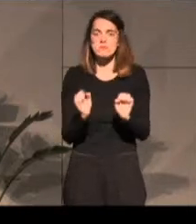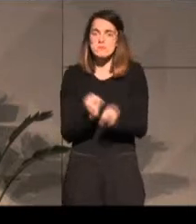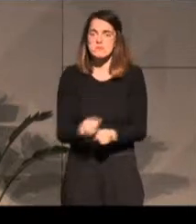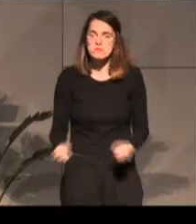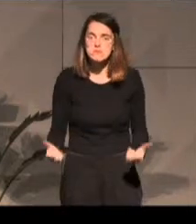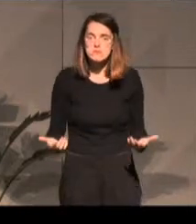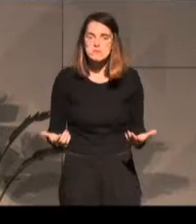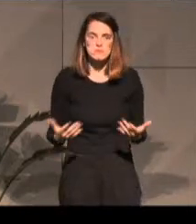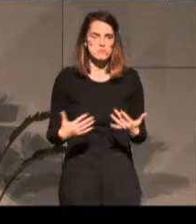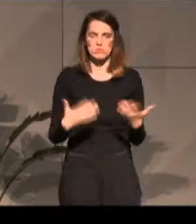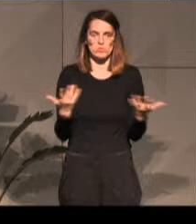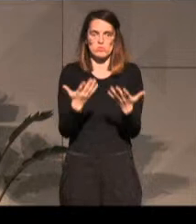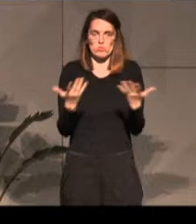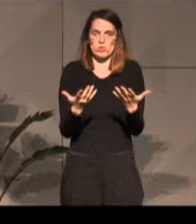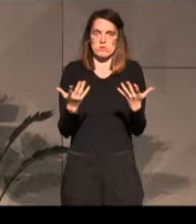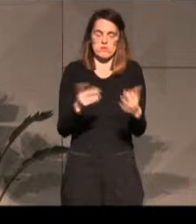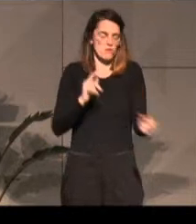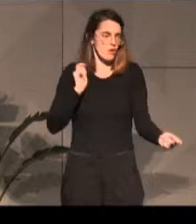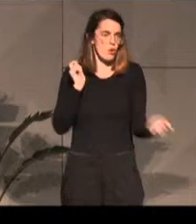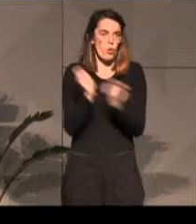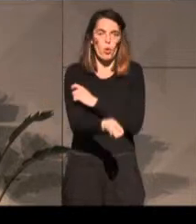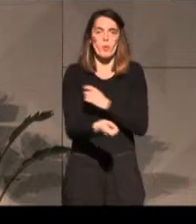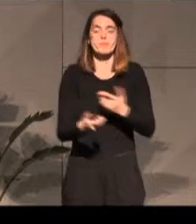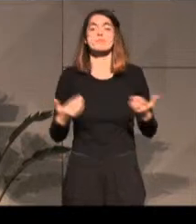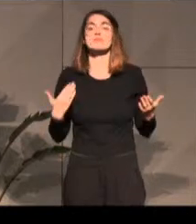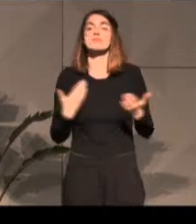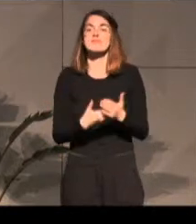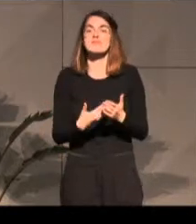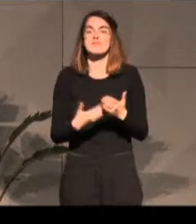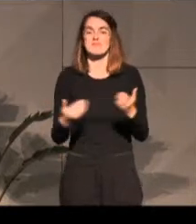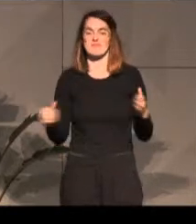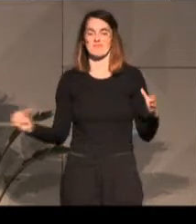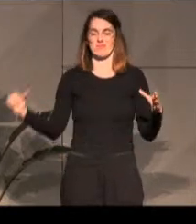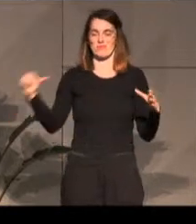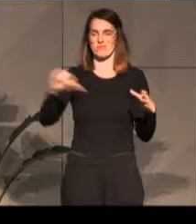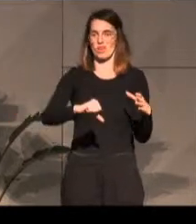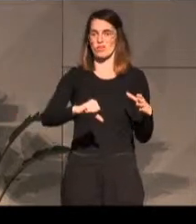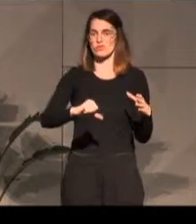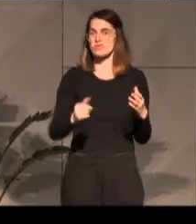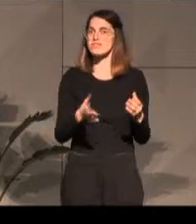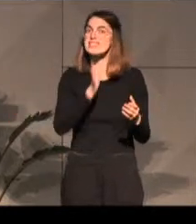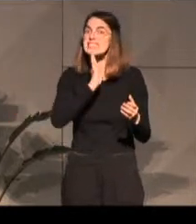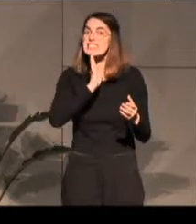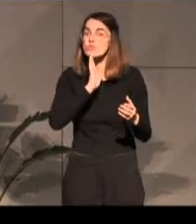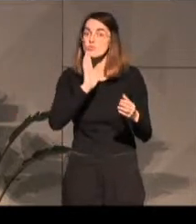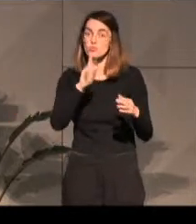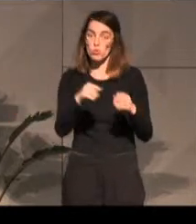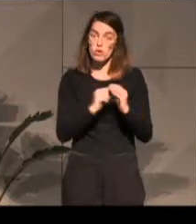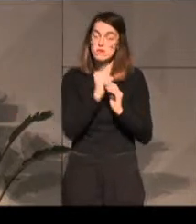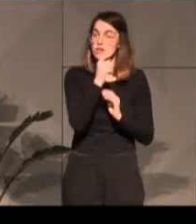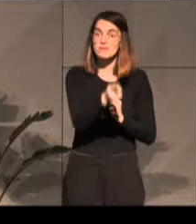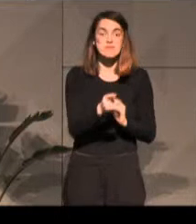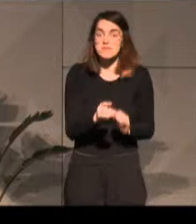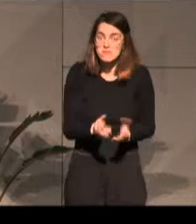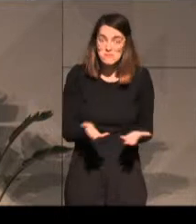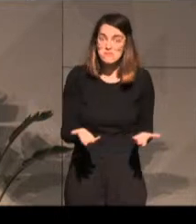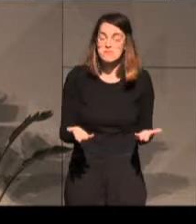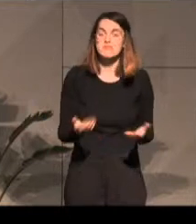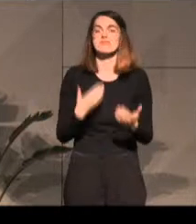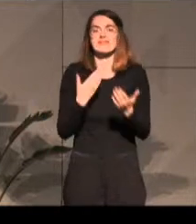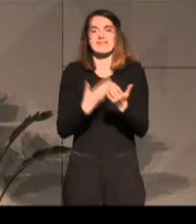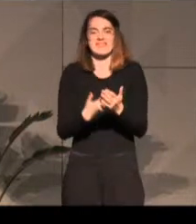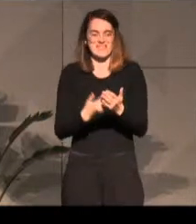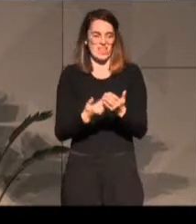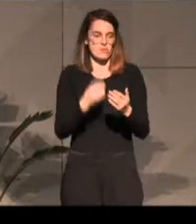close to suspending the expedition for good. We couldn't have done so because we couldn't have reached the edge of